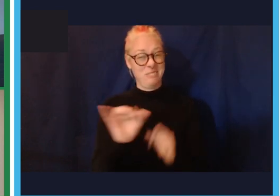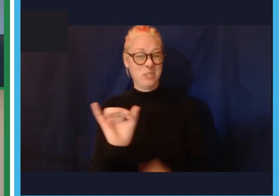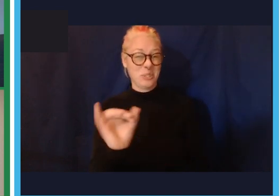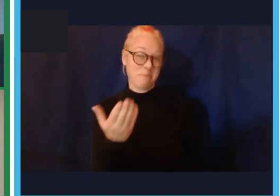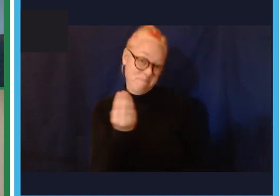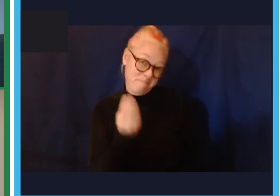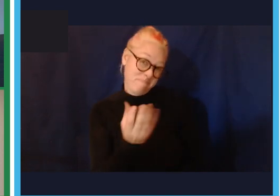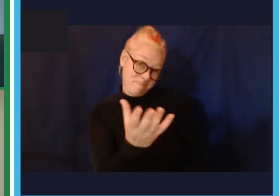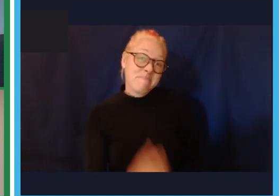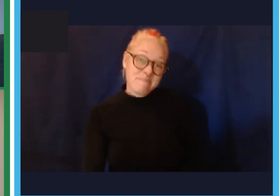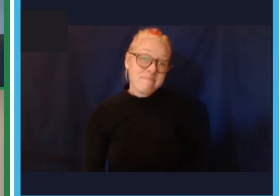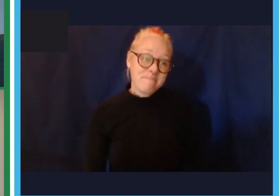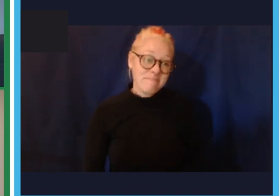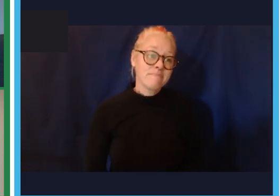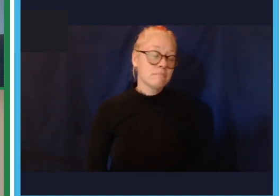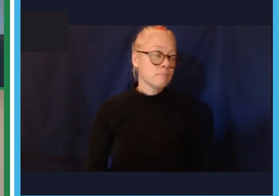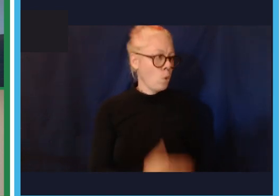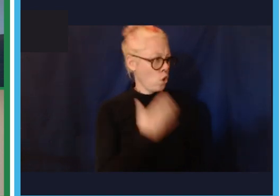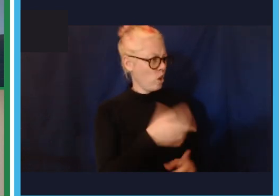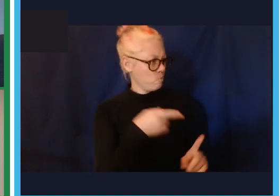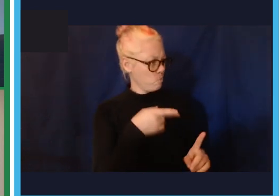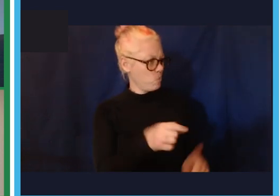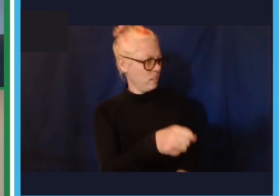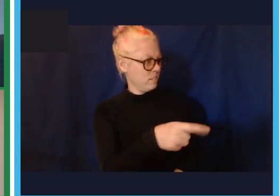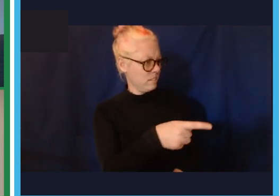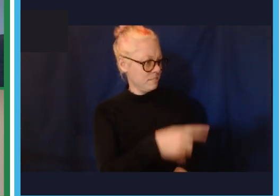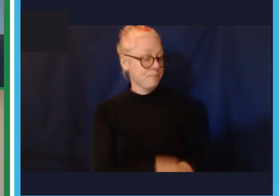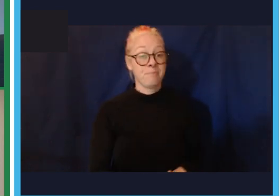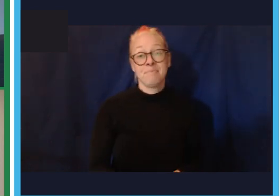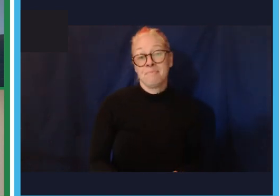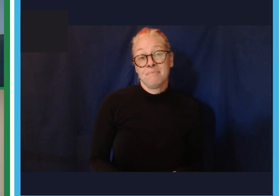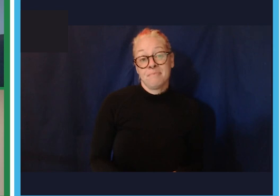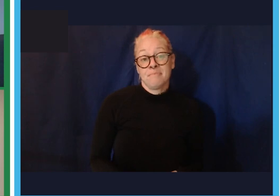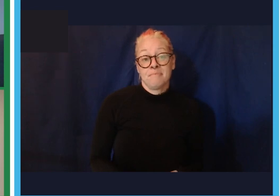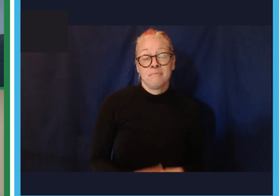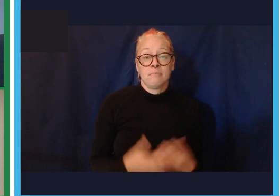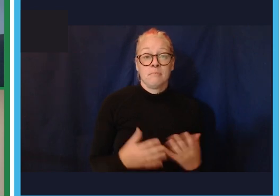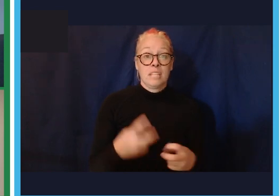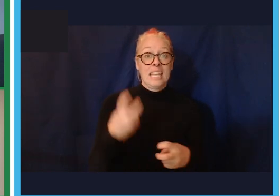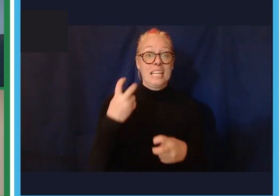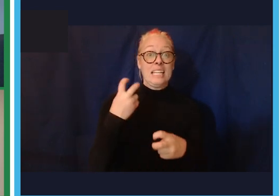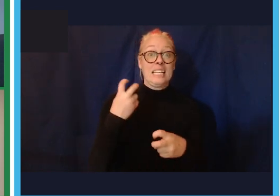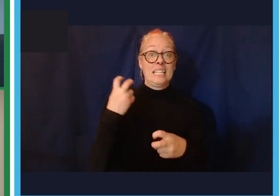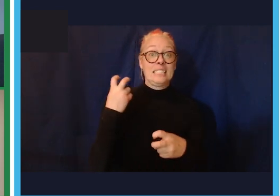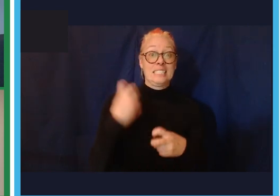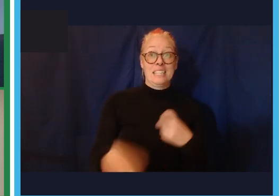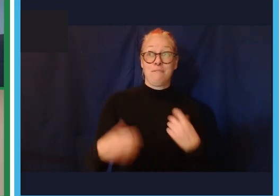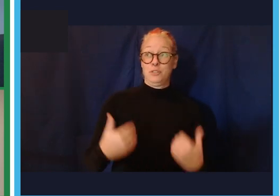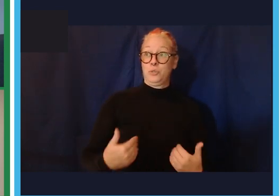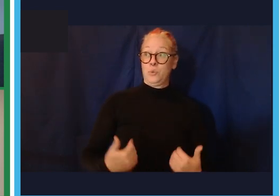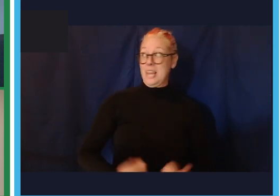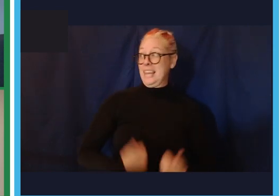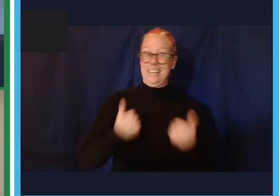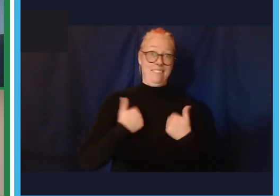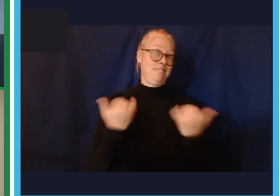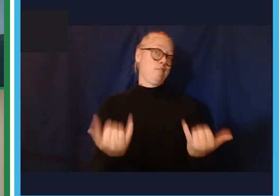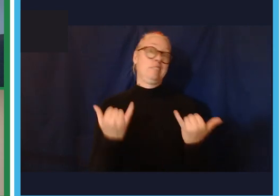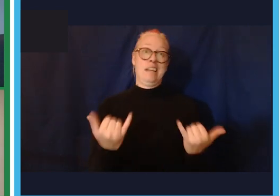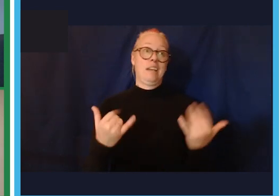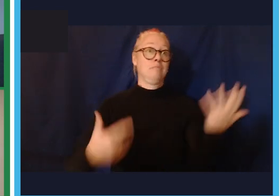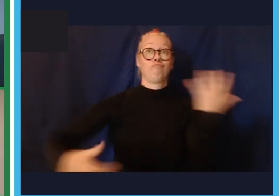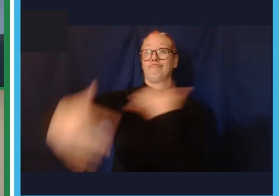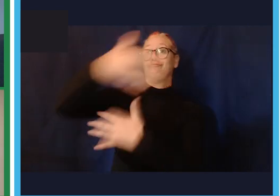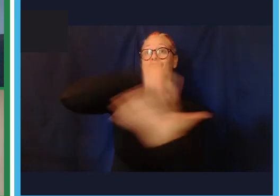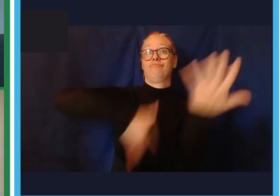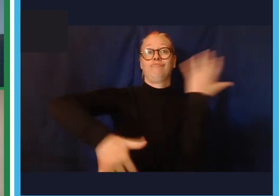in a world that's not quite designed for you, it's just, it's even harder, but you also have to know what the gifts that